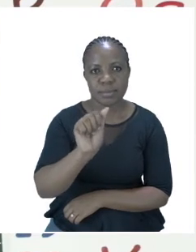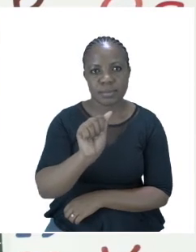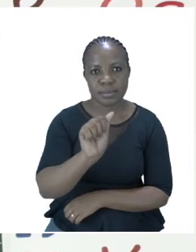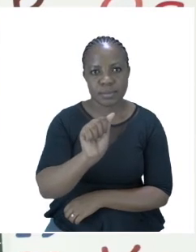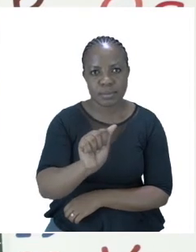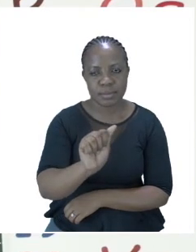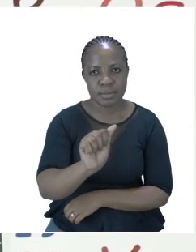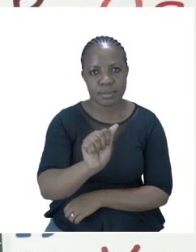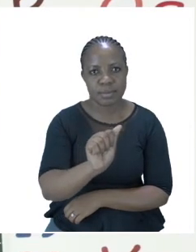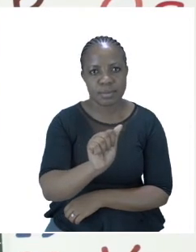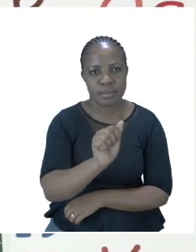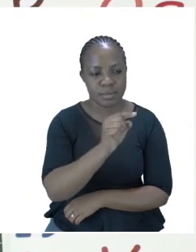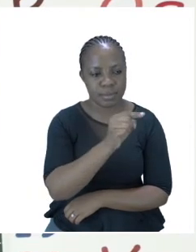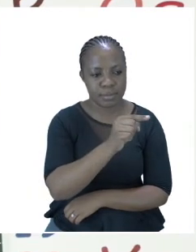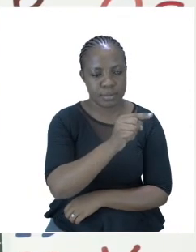We say